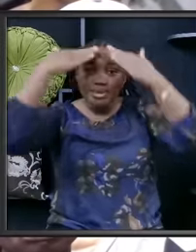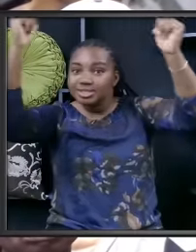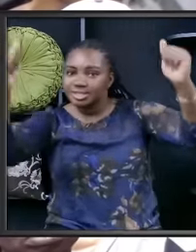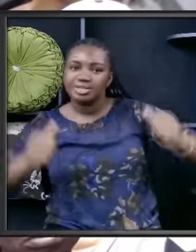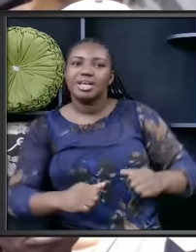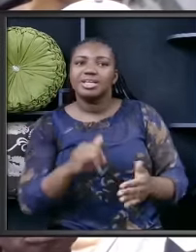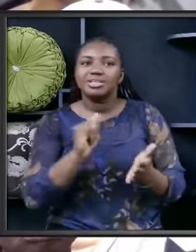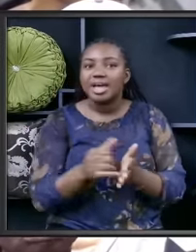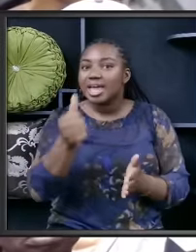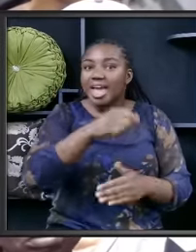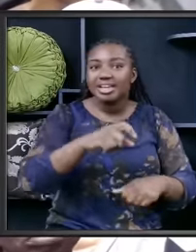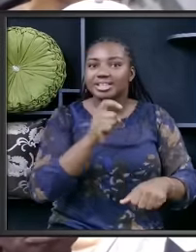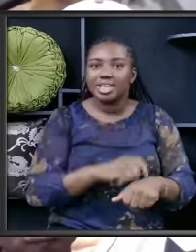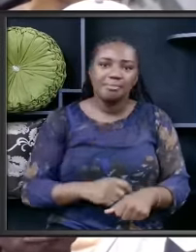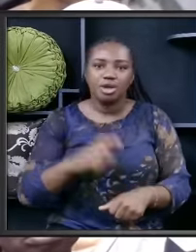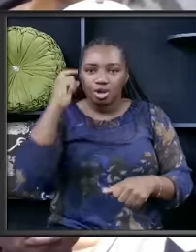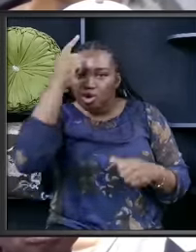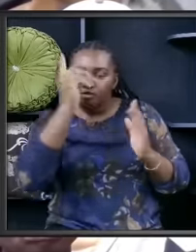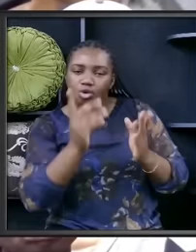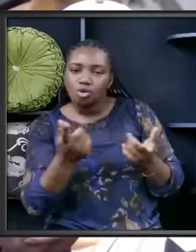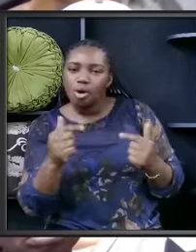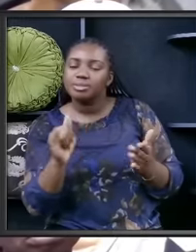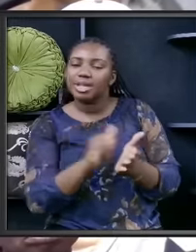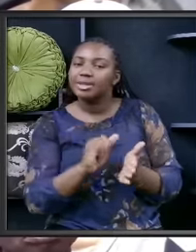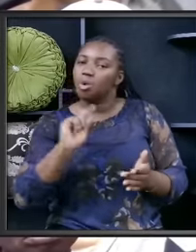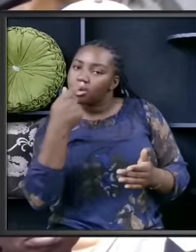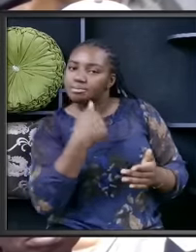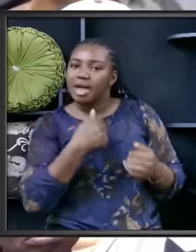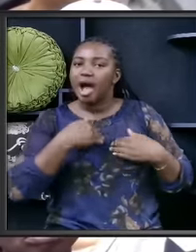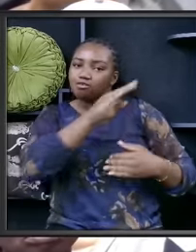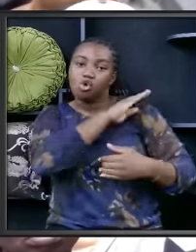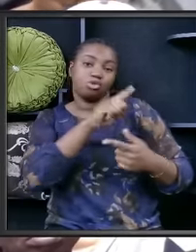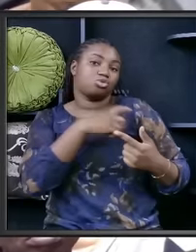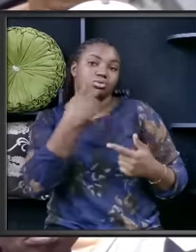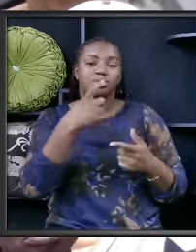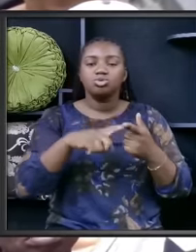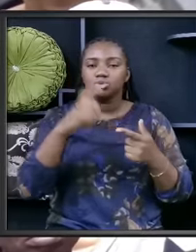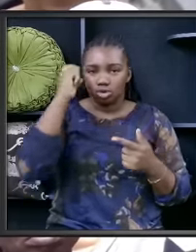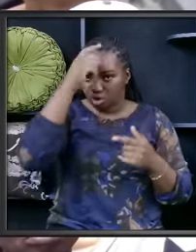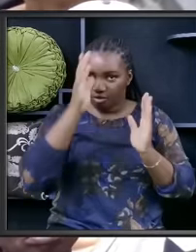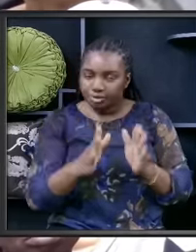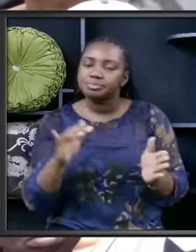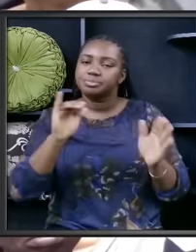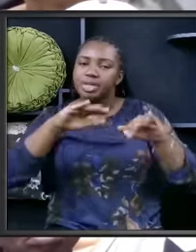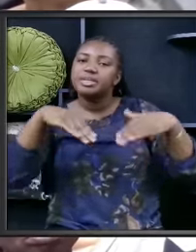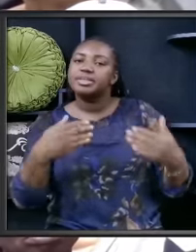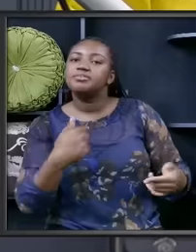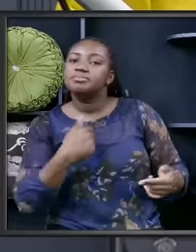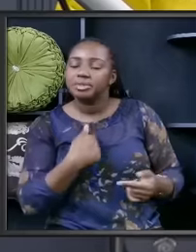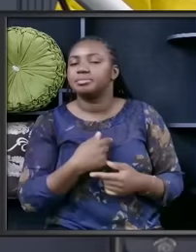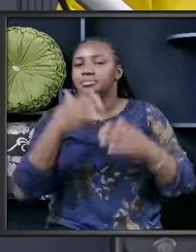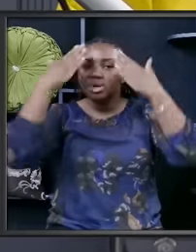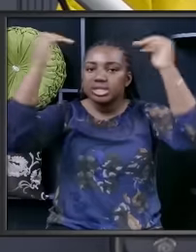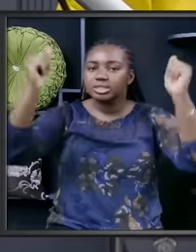get courage to speak on behalf of the students. Say make I come. So now they come appoint me. Now God can't bless